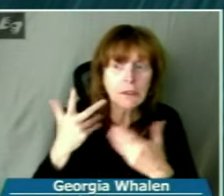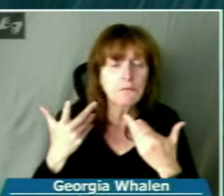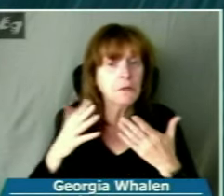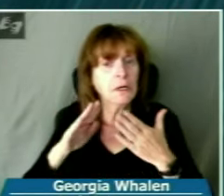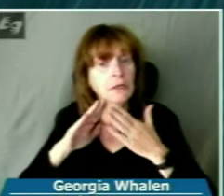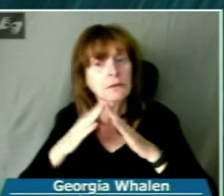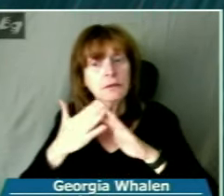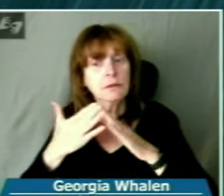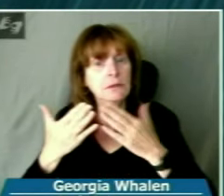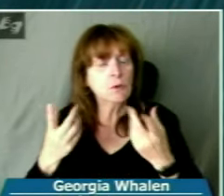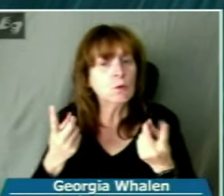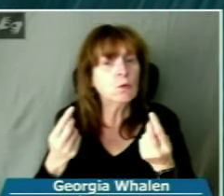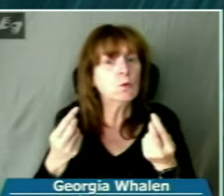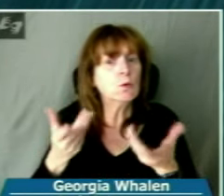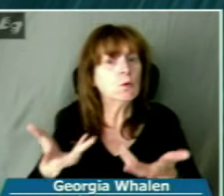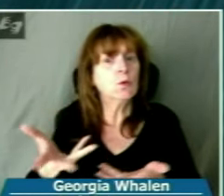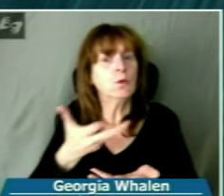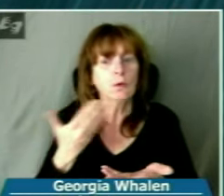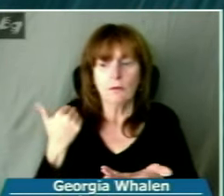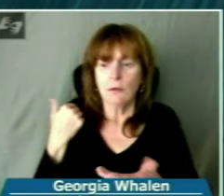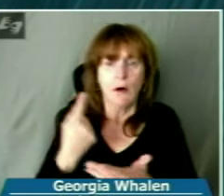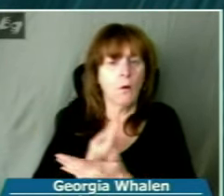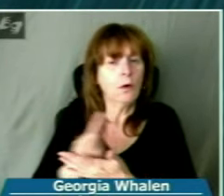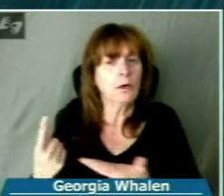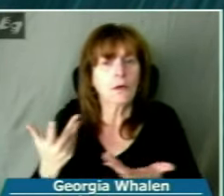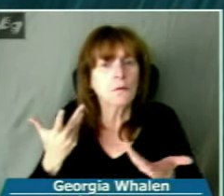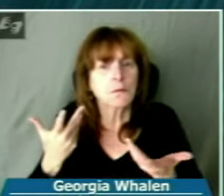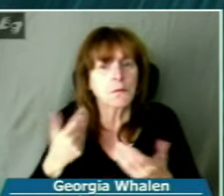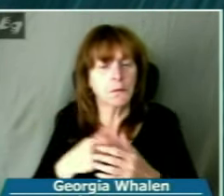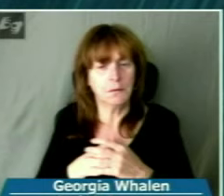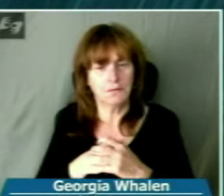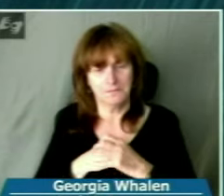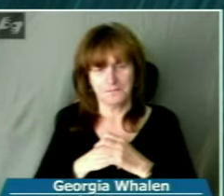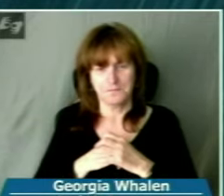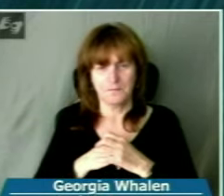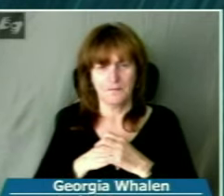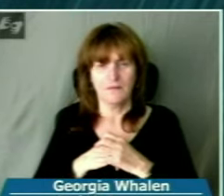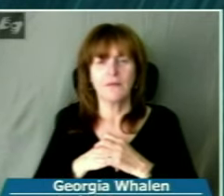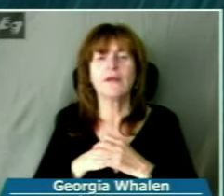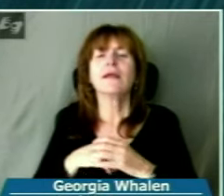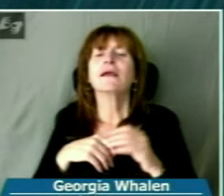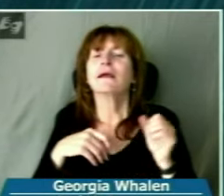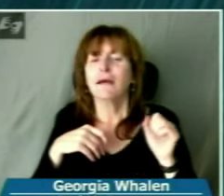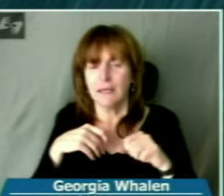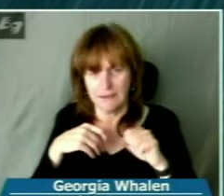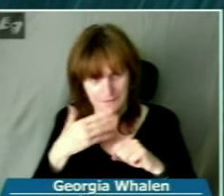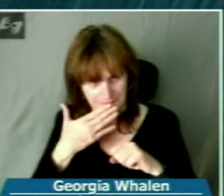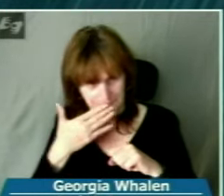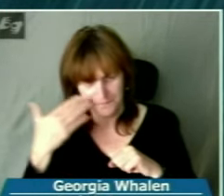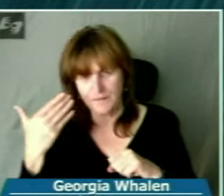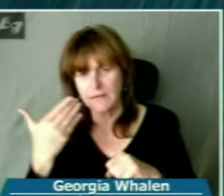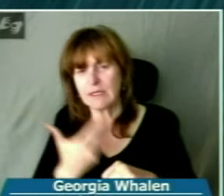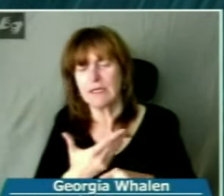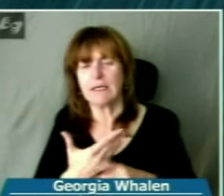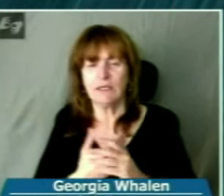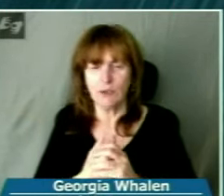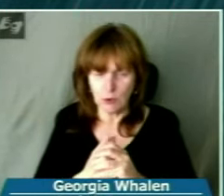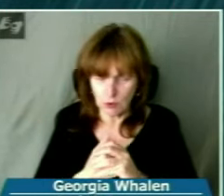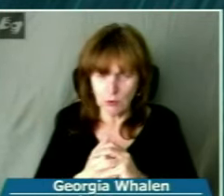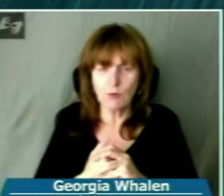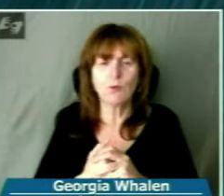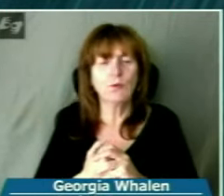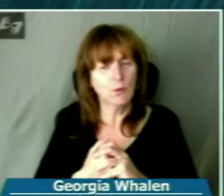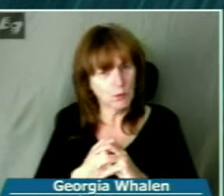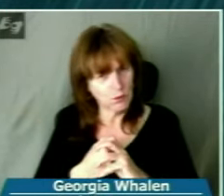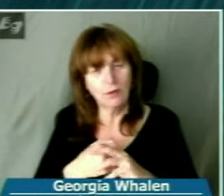we met last week? Sure. Thanks very much. You know, what much of our work right now is preparing